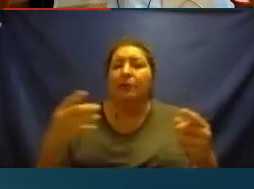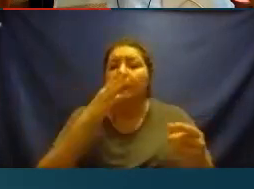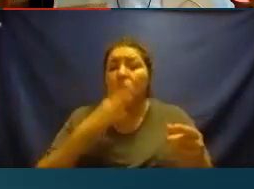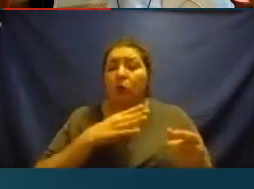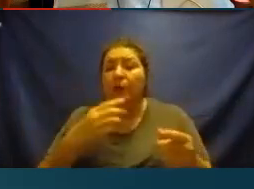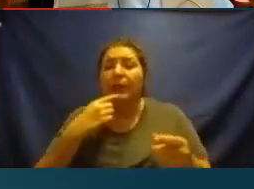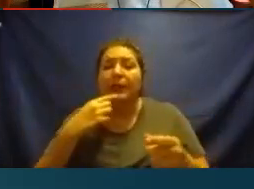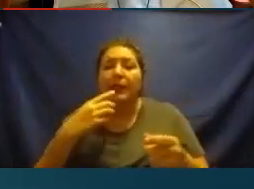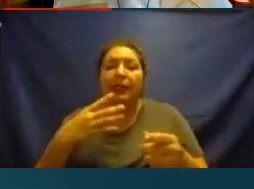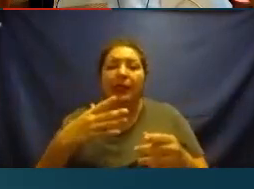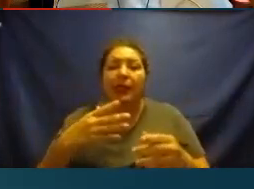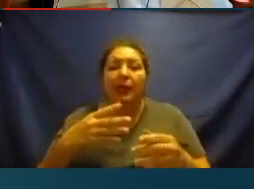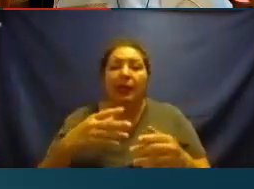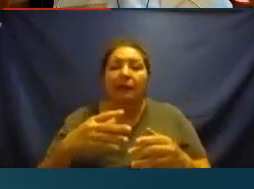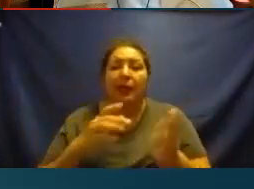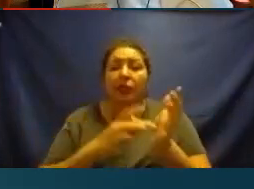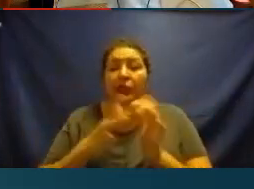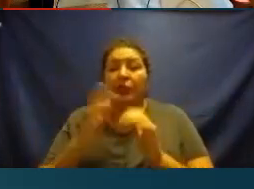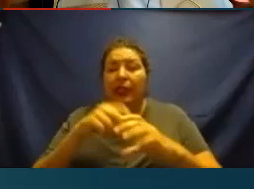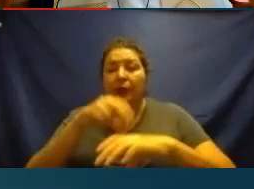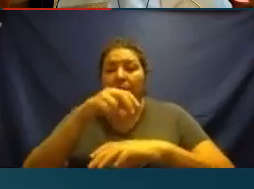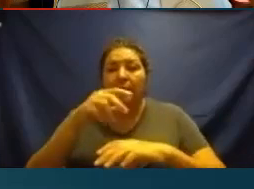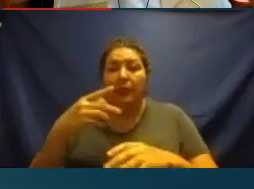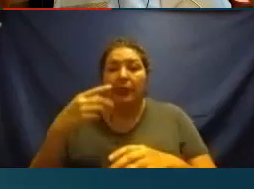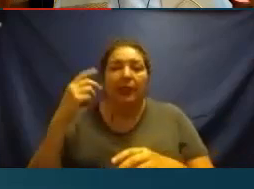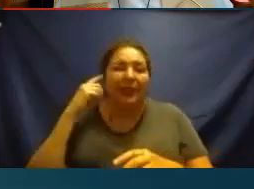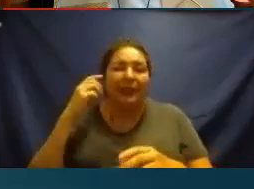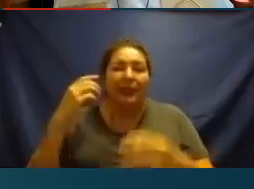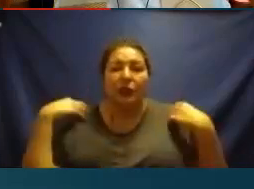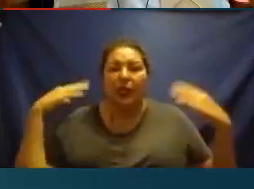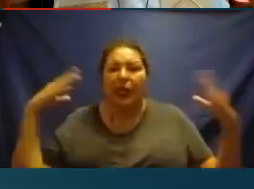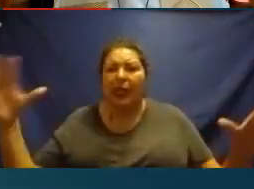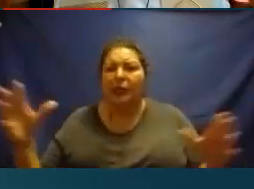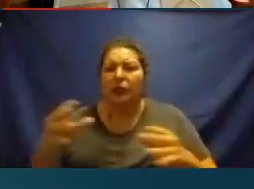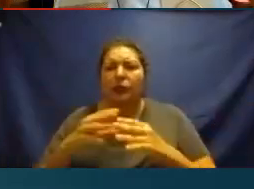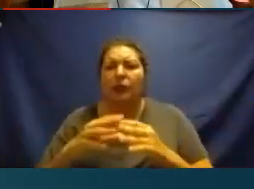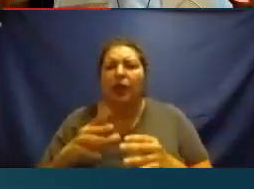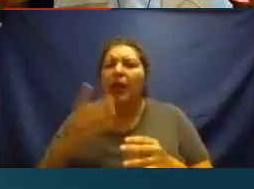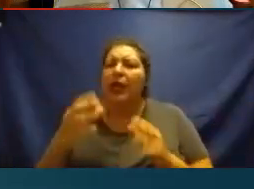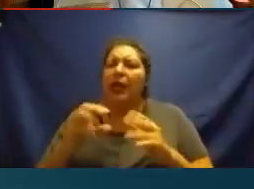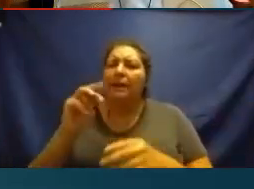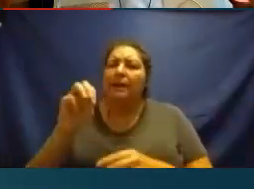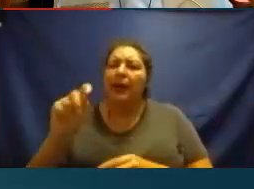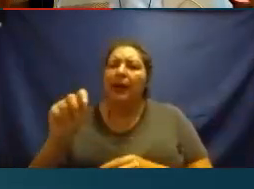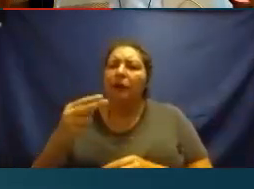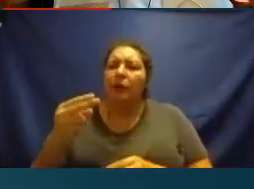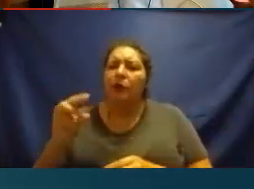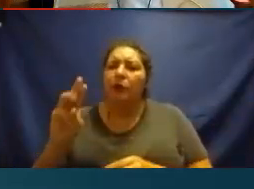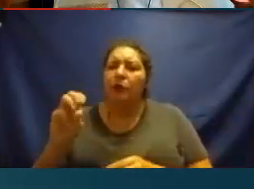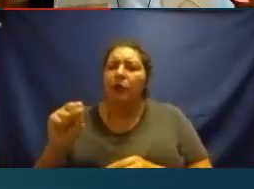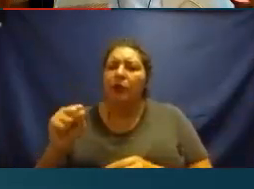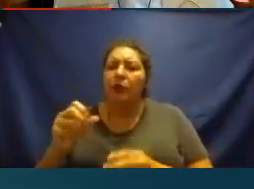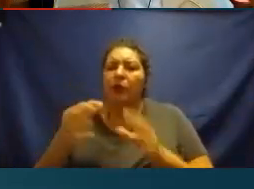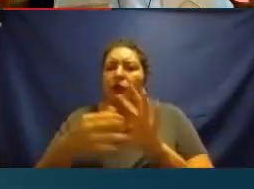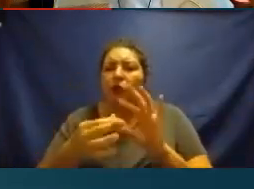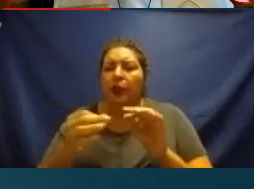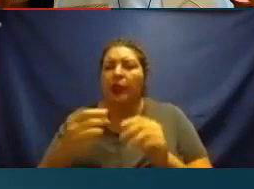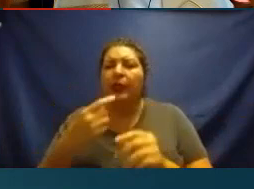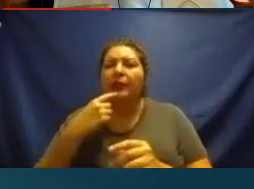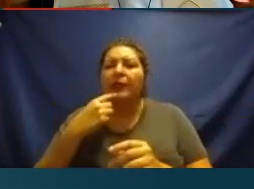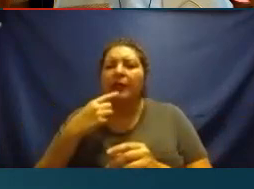angels' words, and you will hear a common thread. In Matthew's account, the angels said, He is not here, for